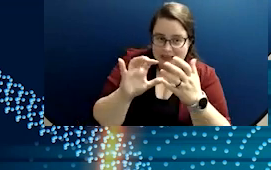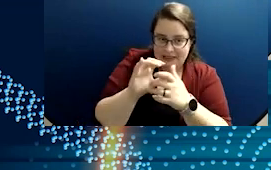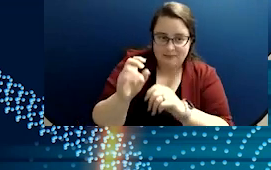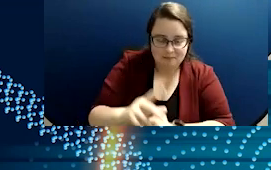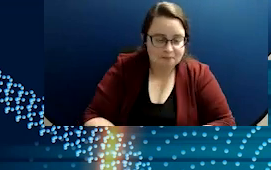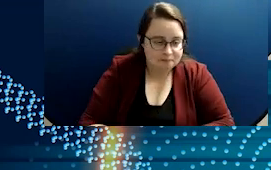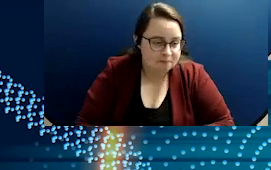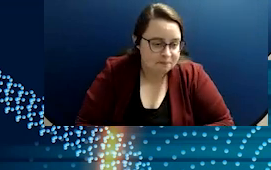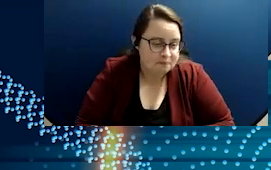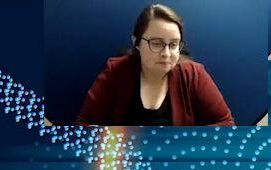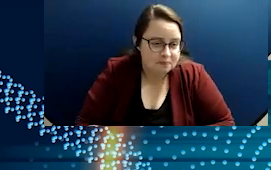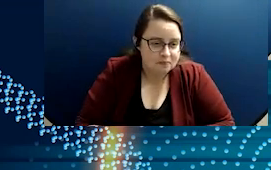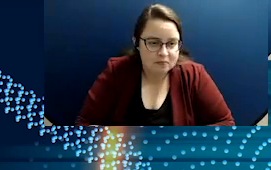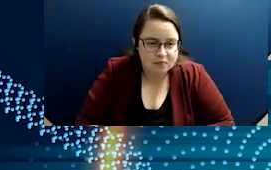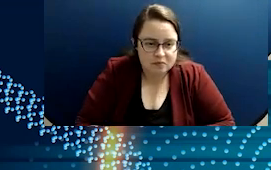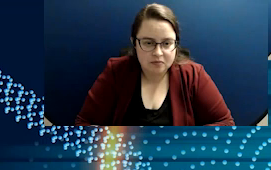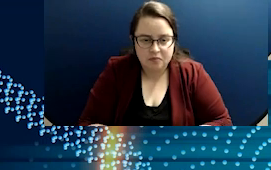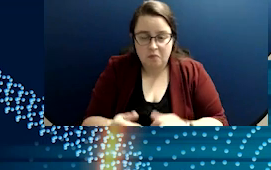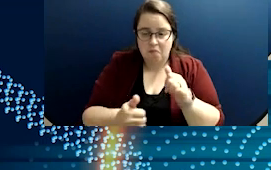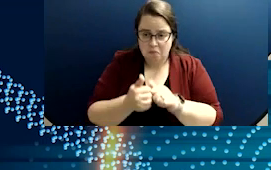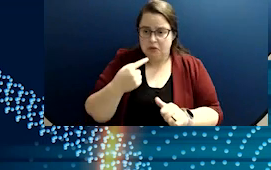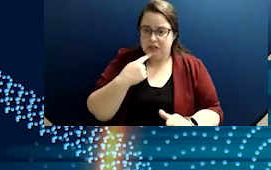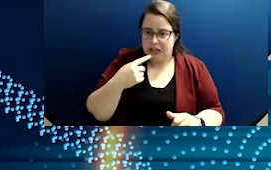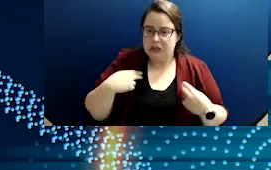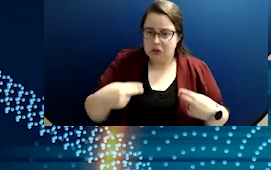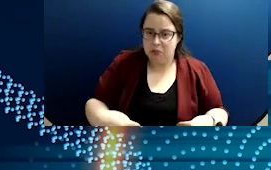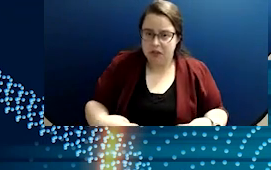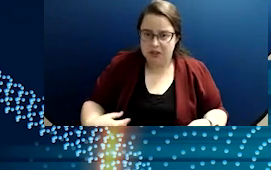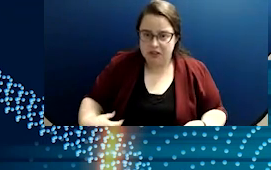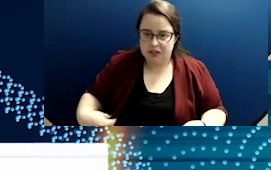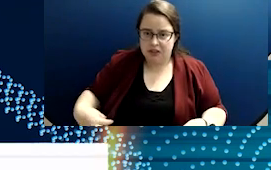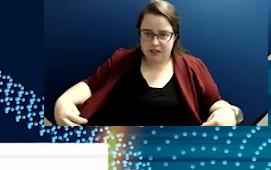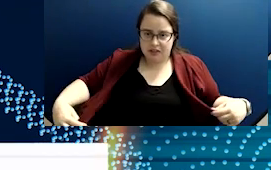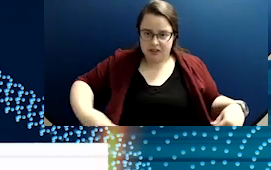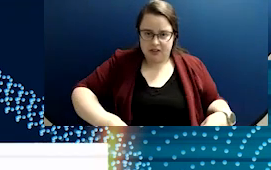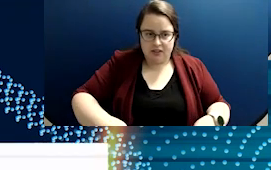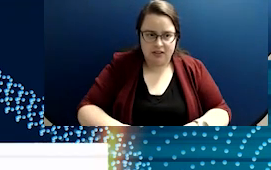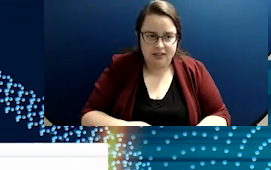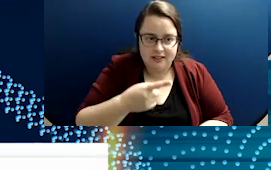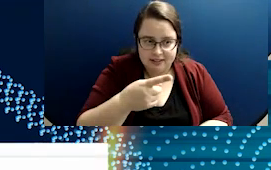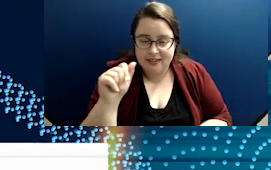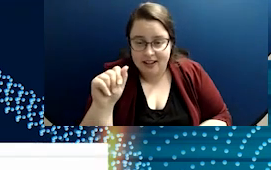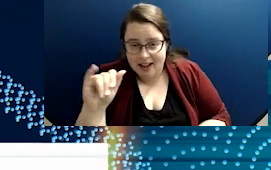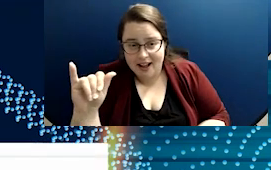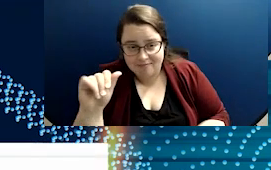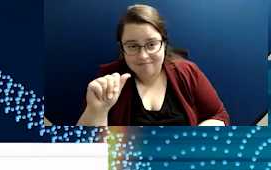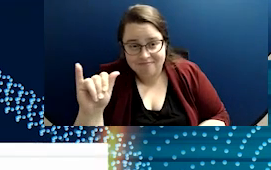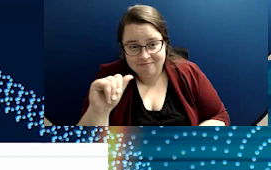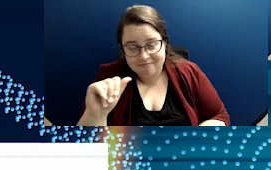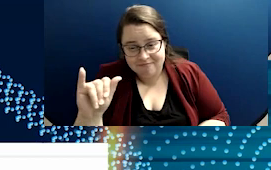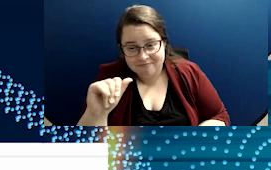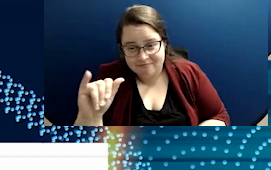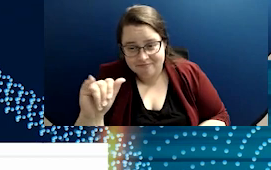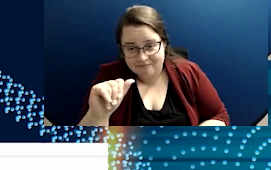Okay. So majority said human, okay, yeah. It was created by AI, generated